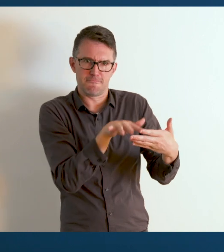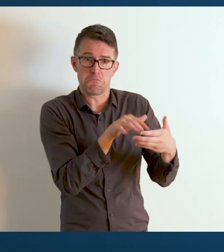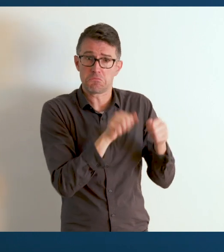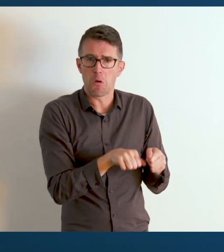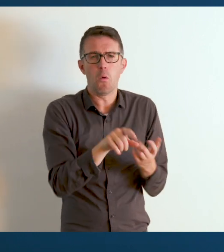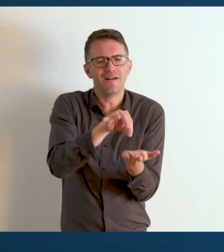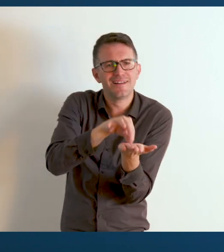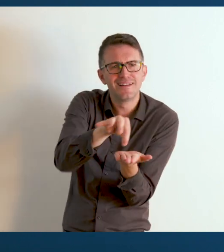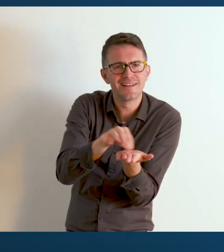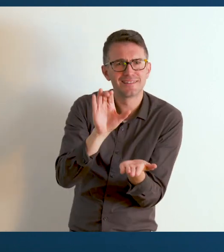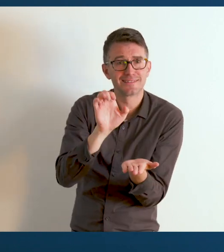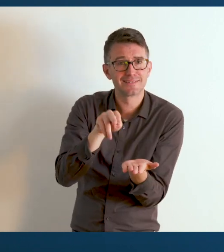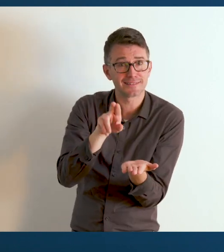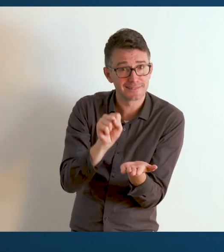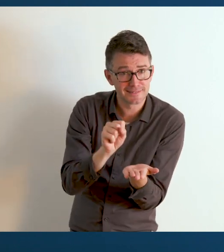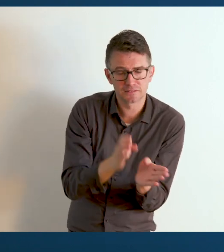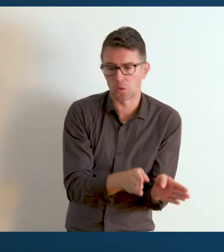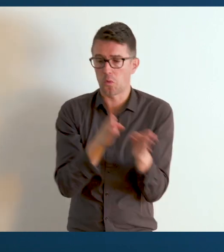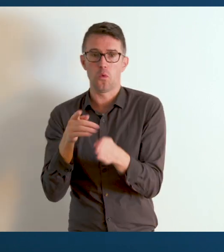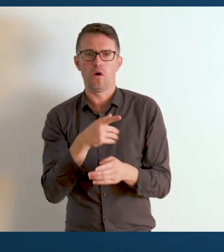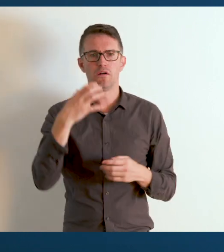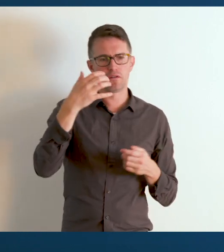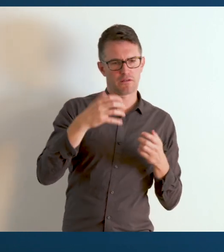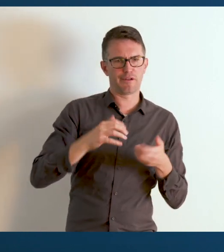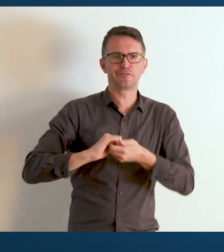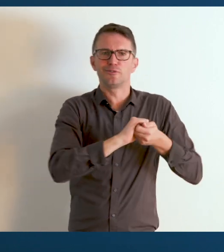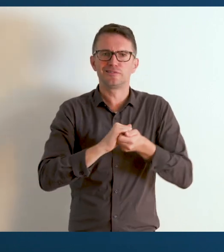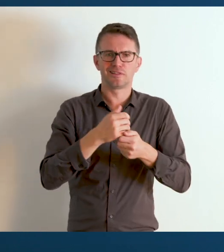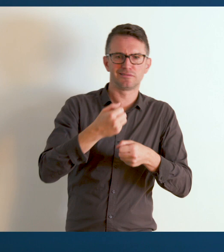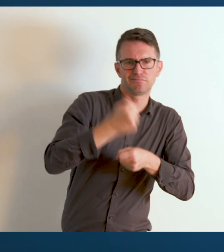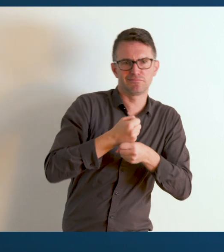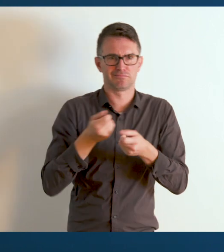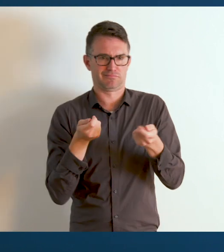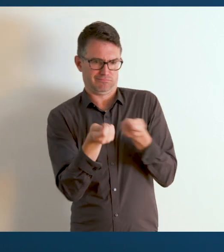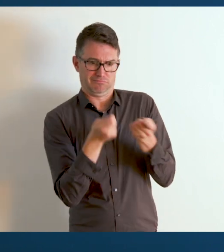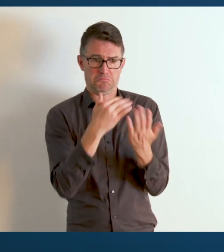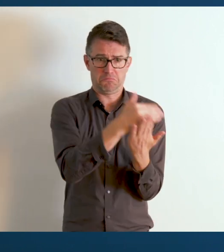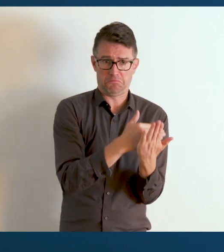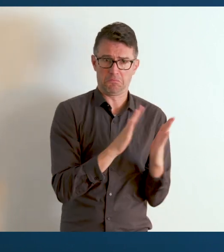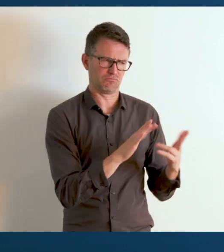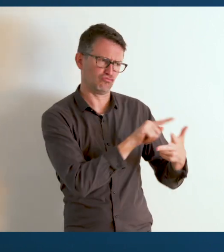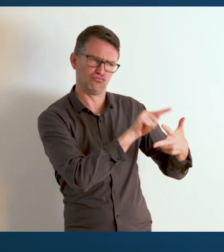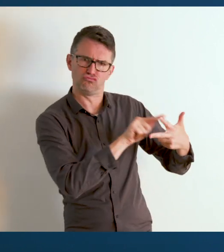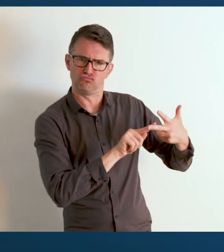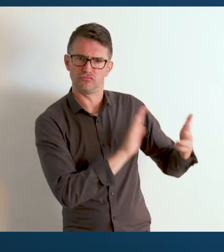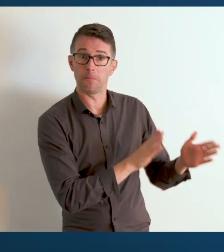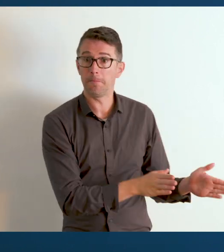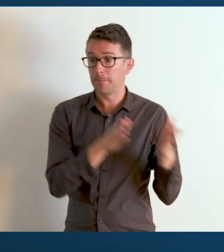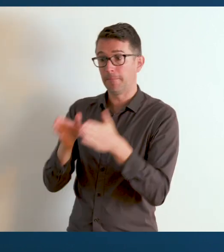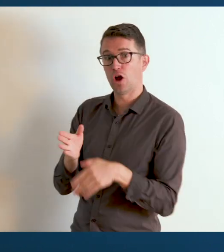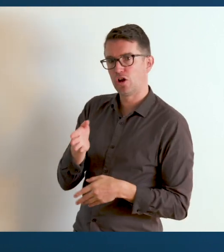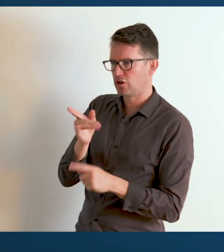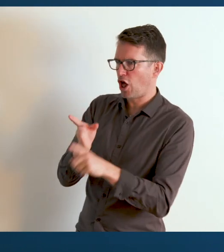questionnaires, or even administrative questionnaires and records. But direct assessment takes the individual